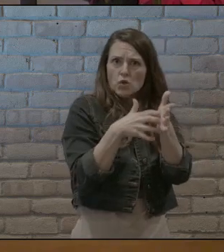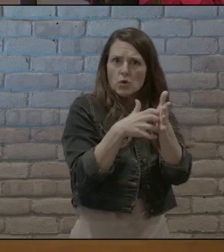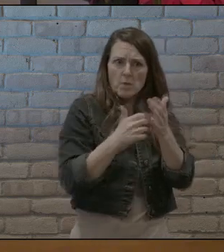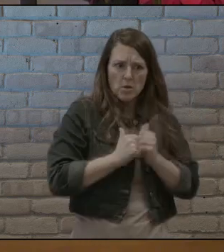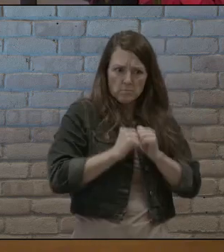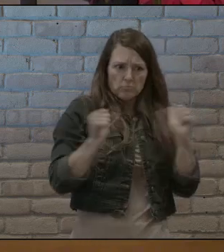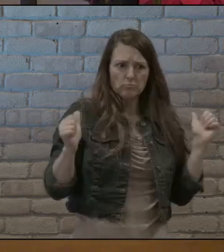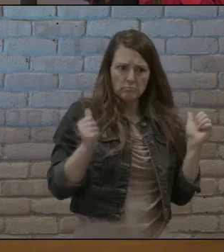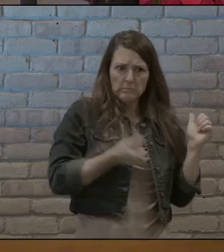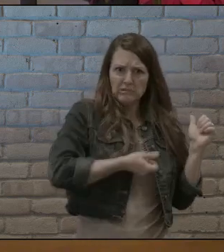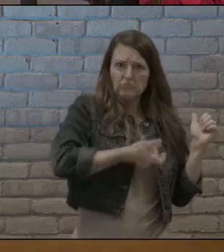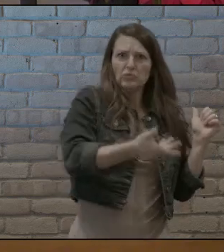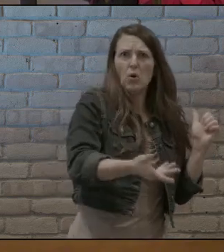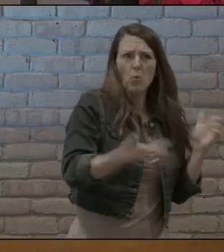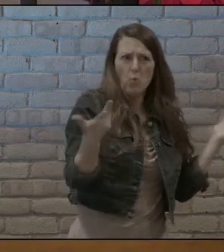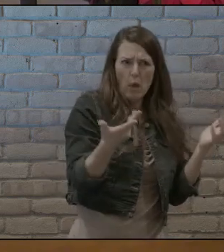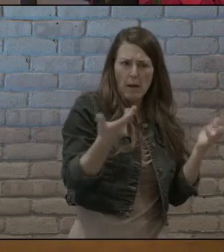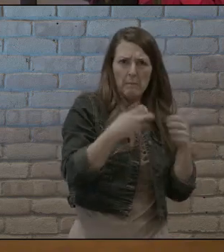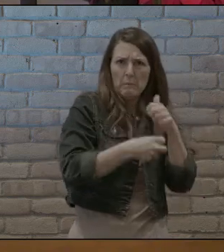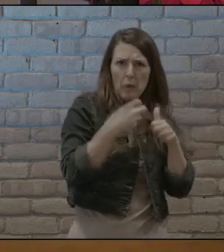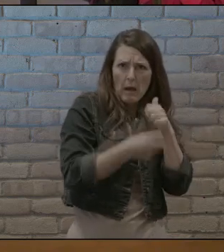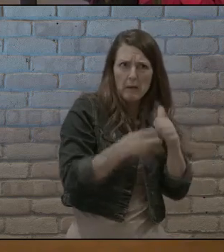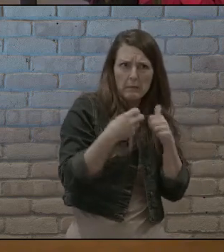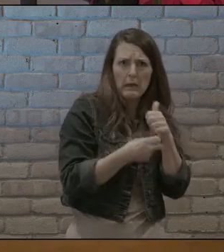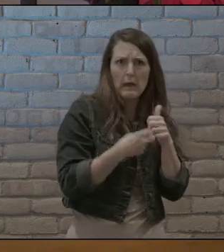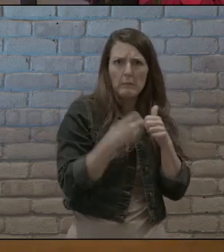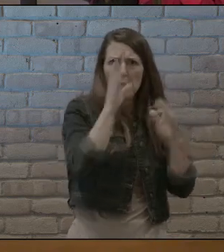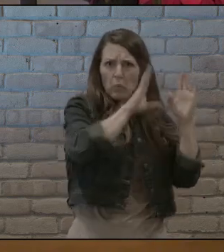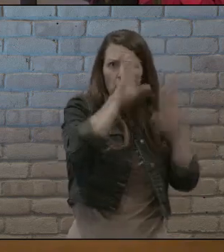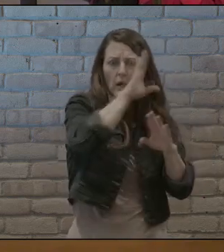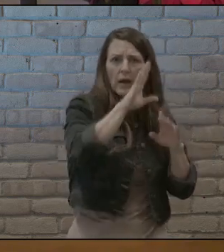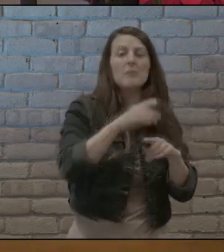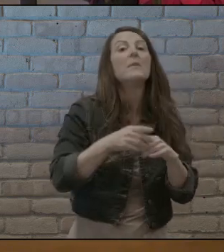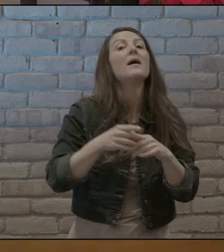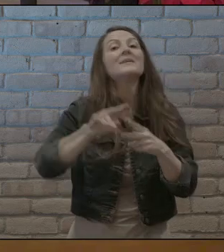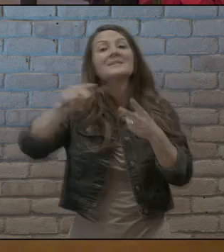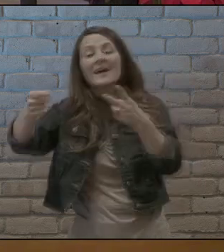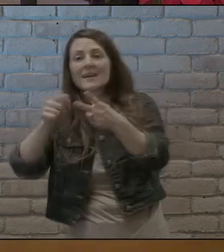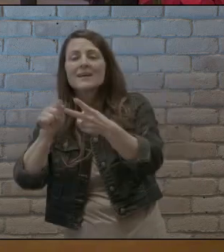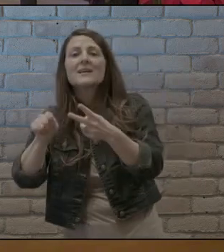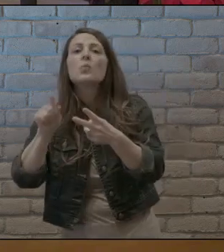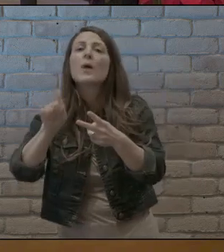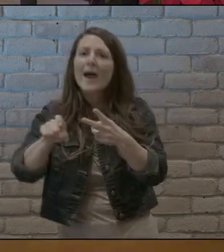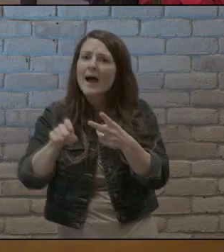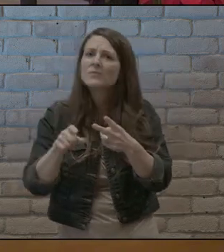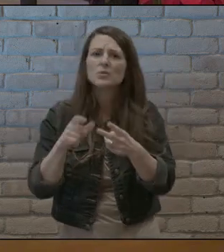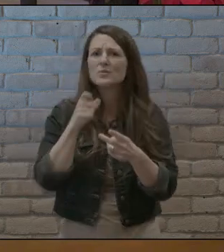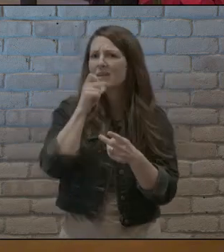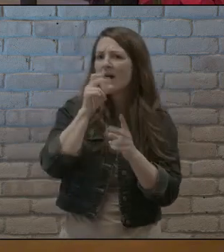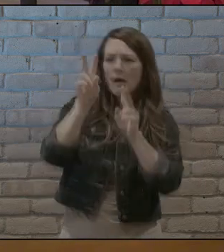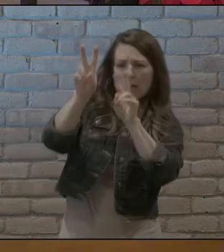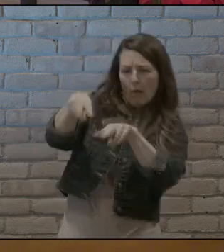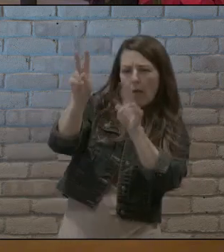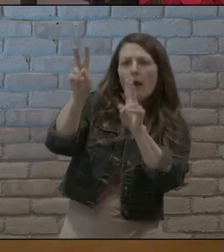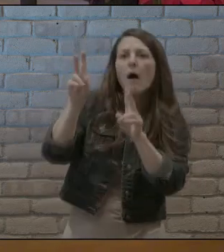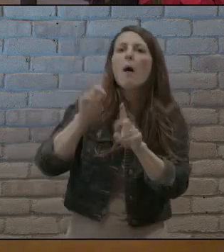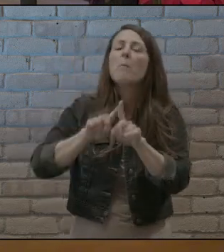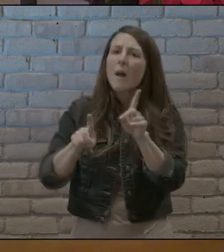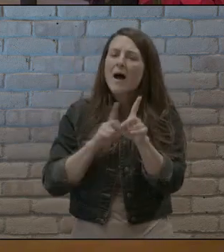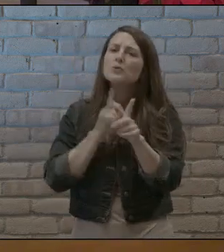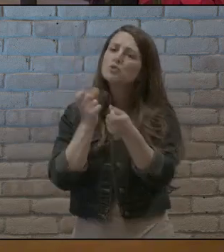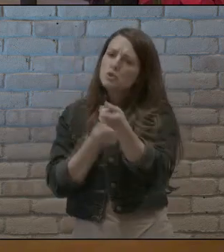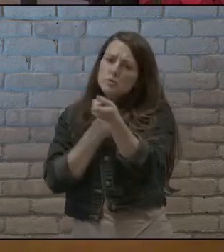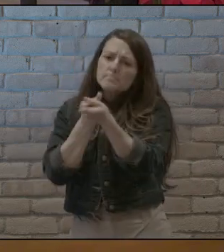And then secondly, we have to be willing not to judge one another, but instead to walk with each other and to carry these burdens,